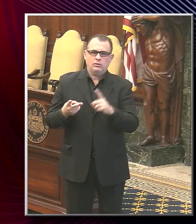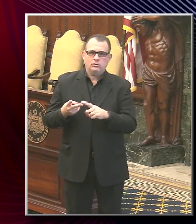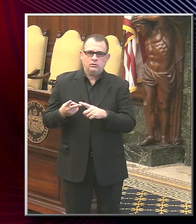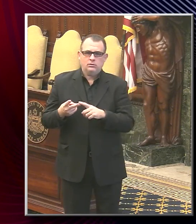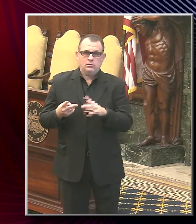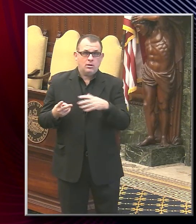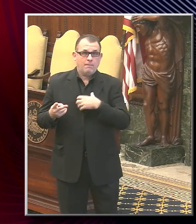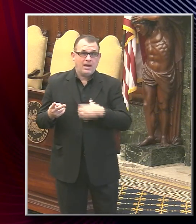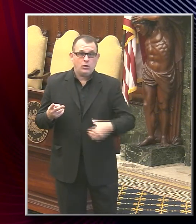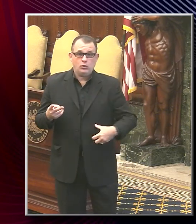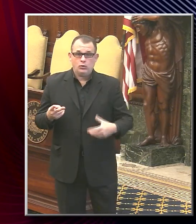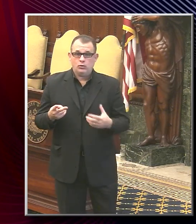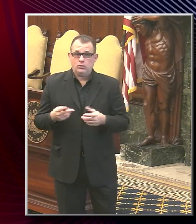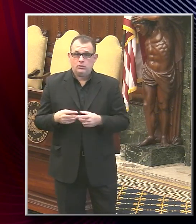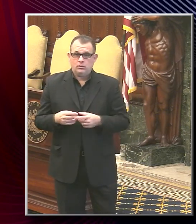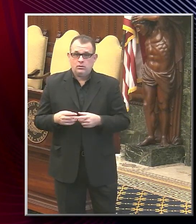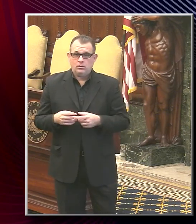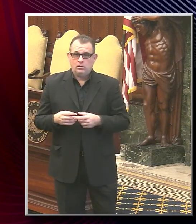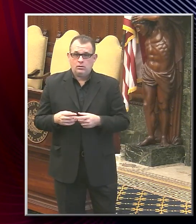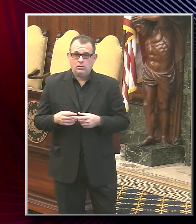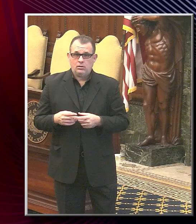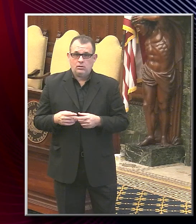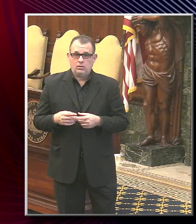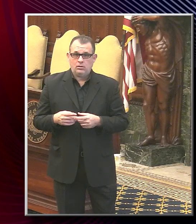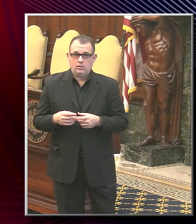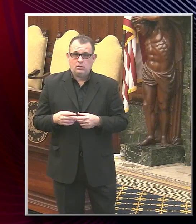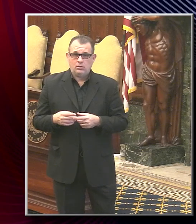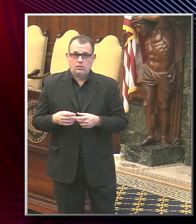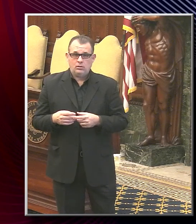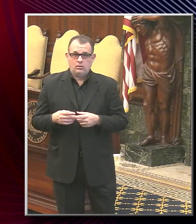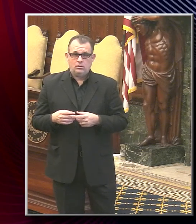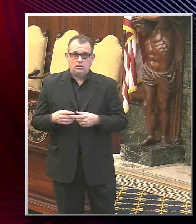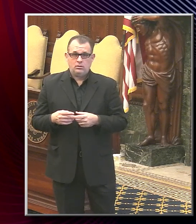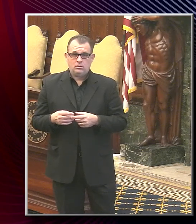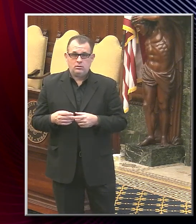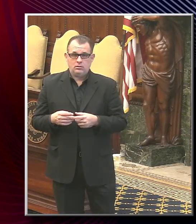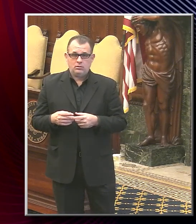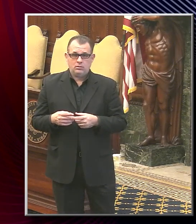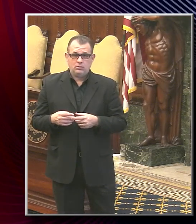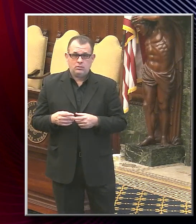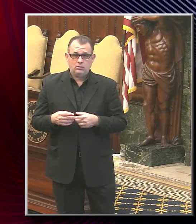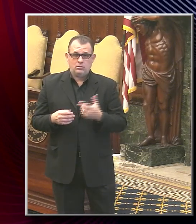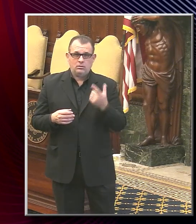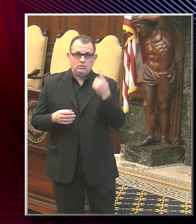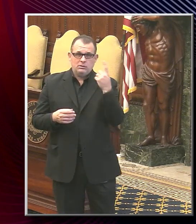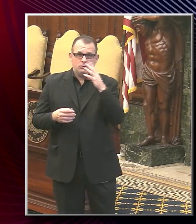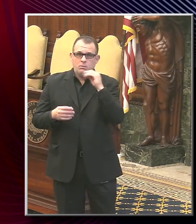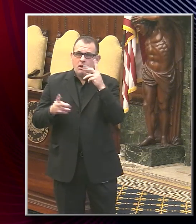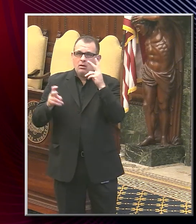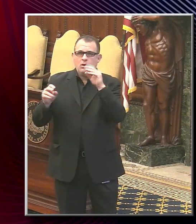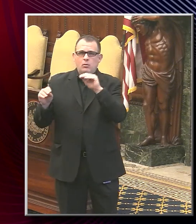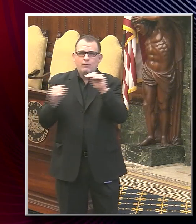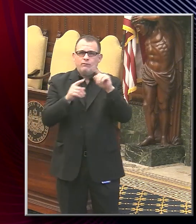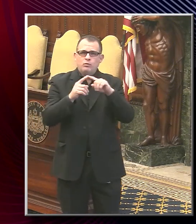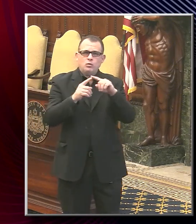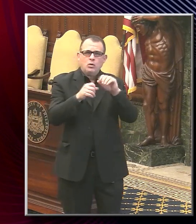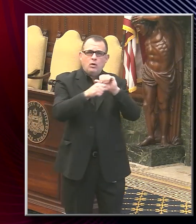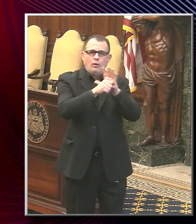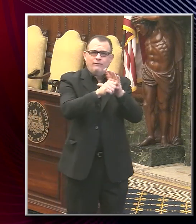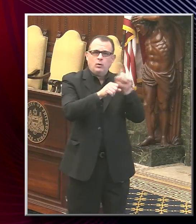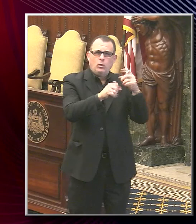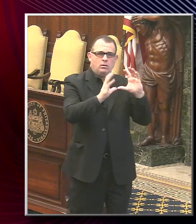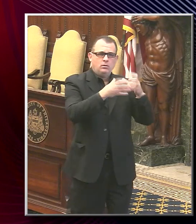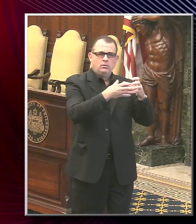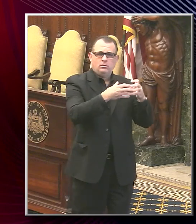hear the flower show will be moved outdoors this year because of COVID. This is an important tourism event for the city, and I wondered if the